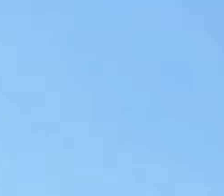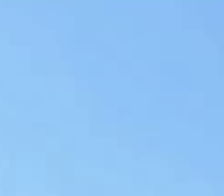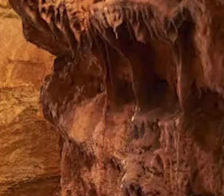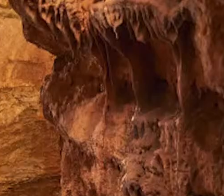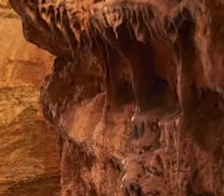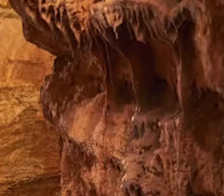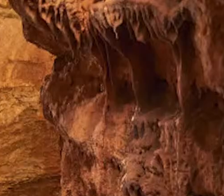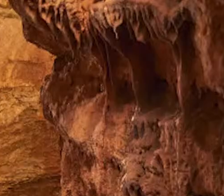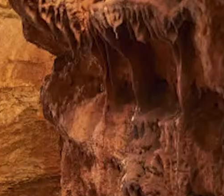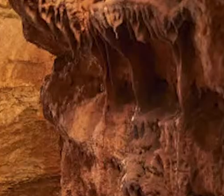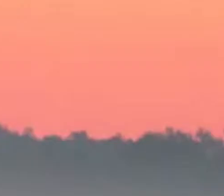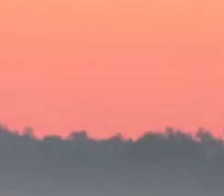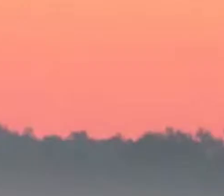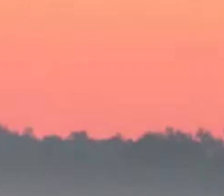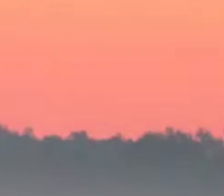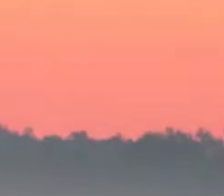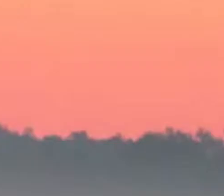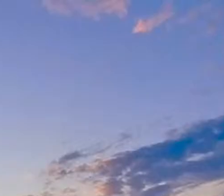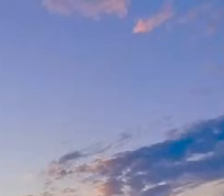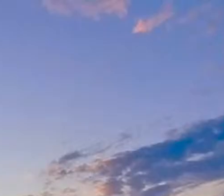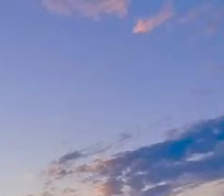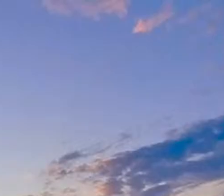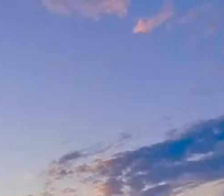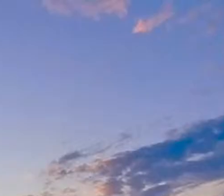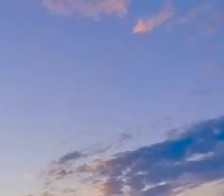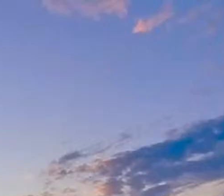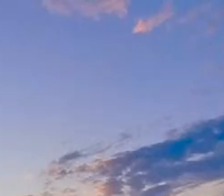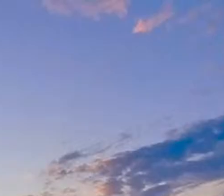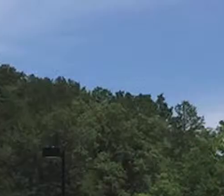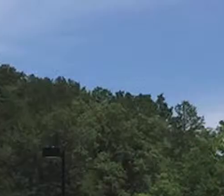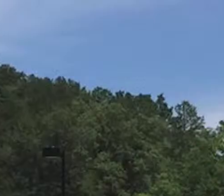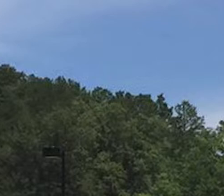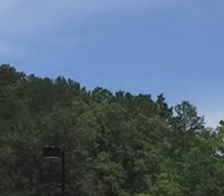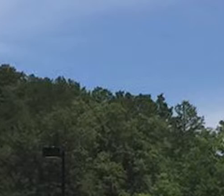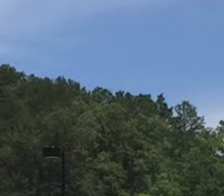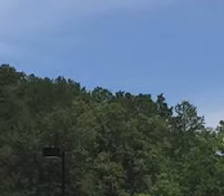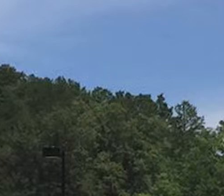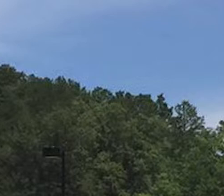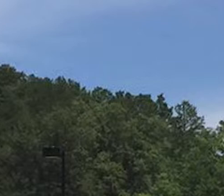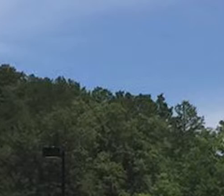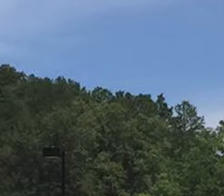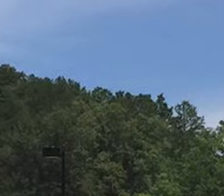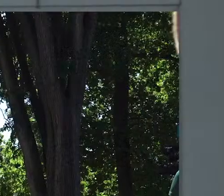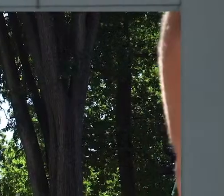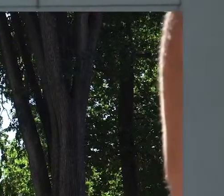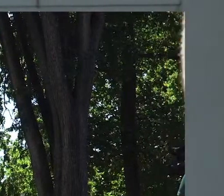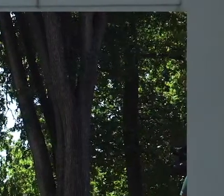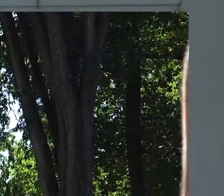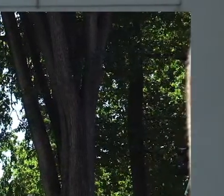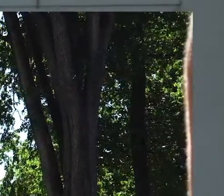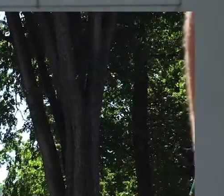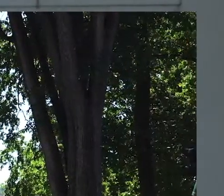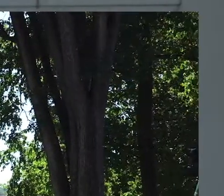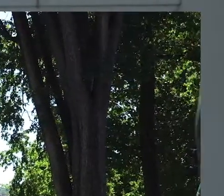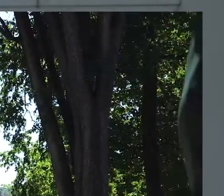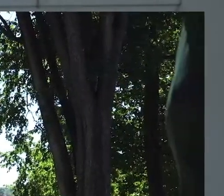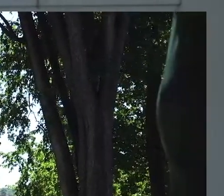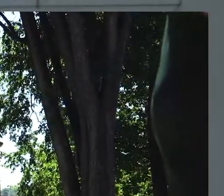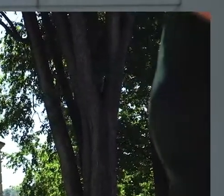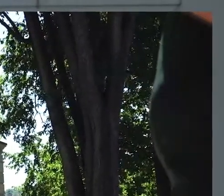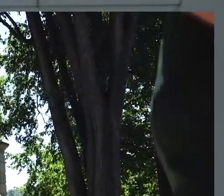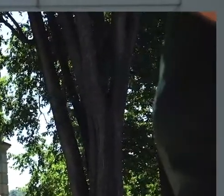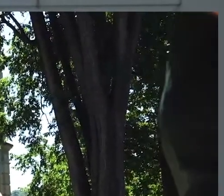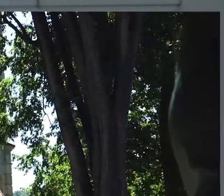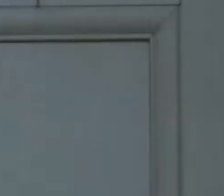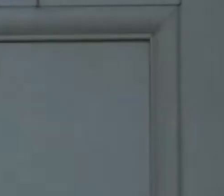fishing, boating, caving, watching wildlife, or relaxing by the marina or at the pool. Our state parks are treasures and are